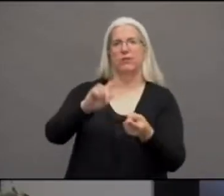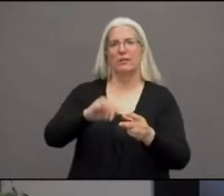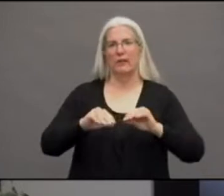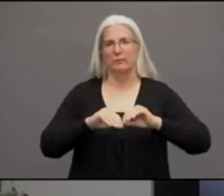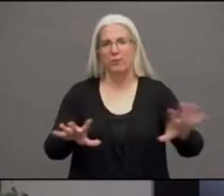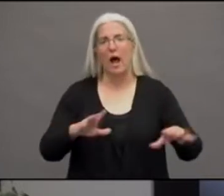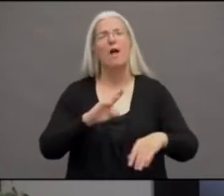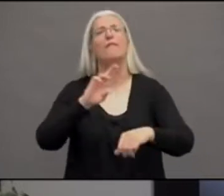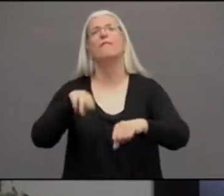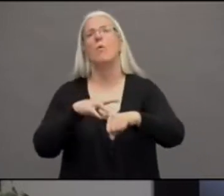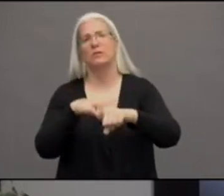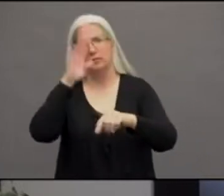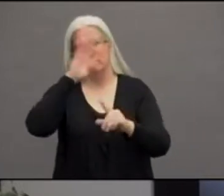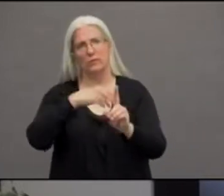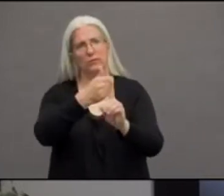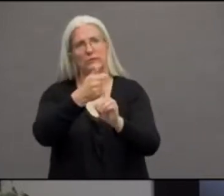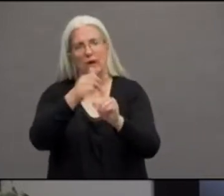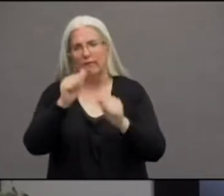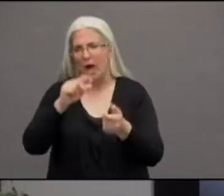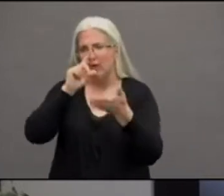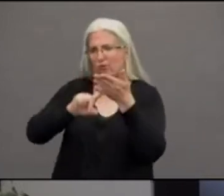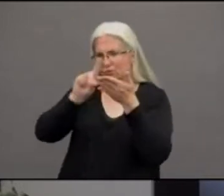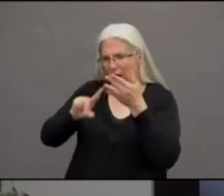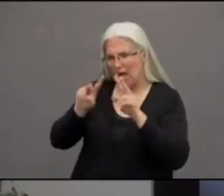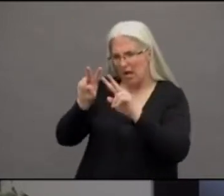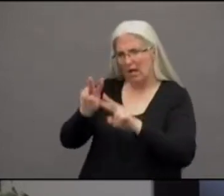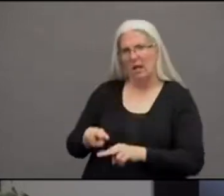for yourself at